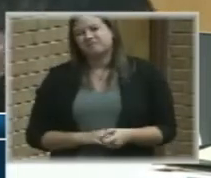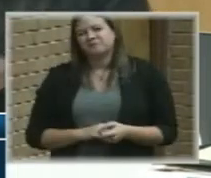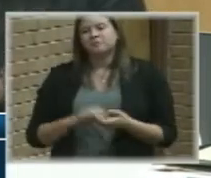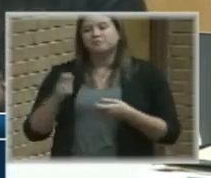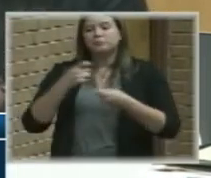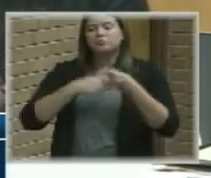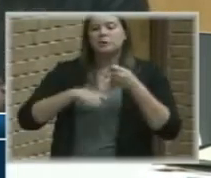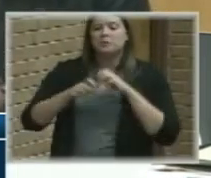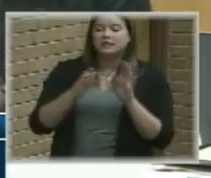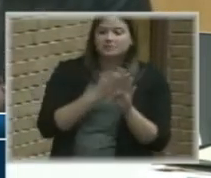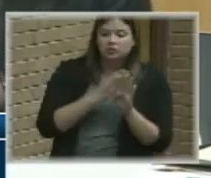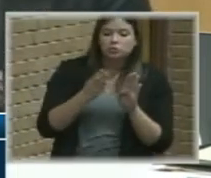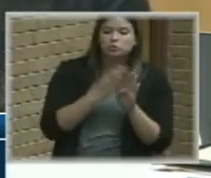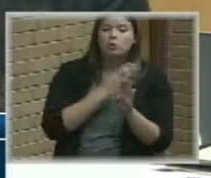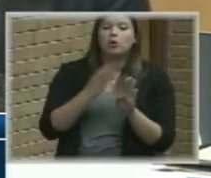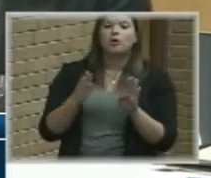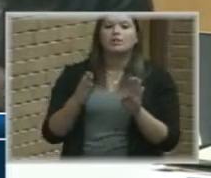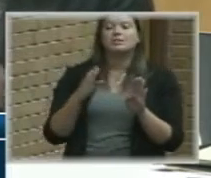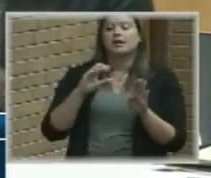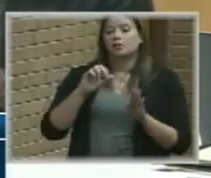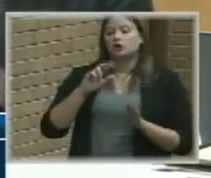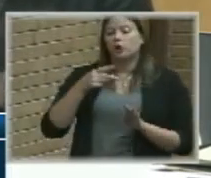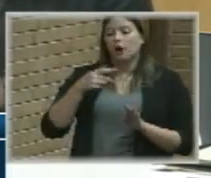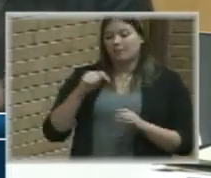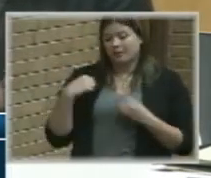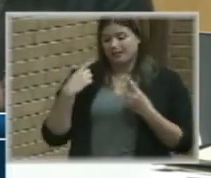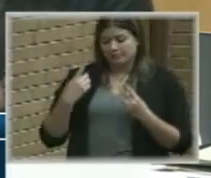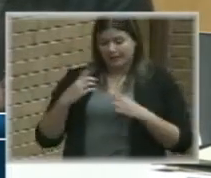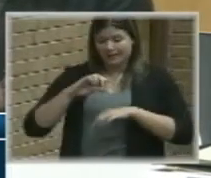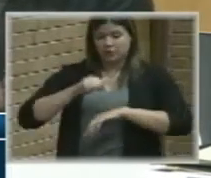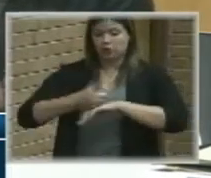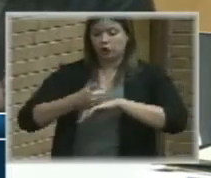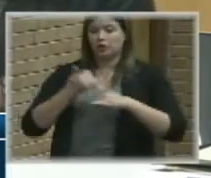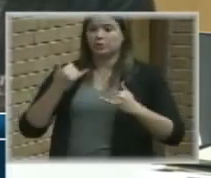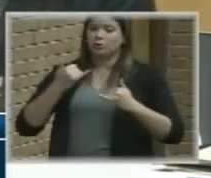Replacement doors at Buckland Park have been installed and are working properly now.